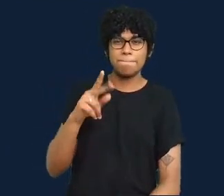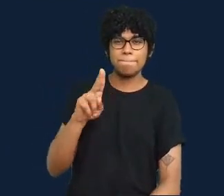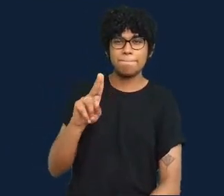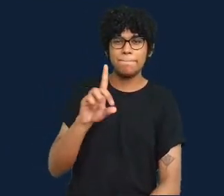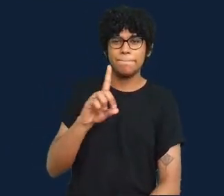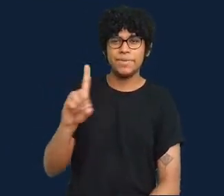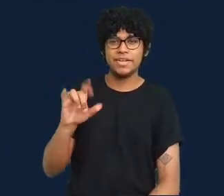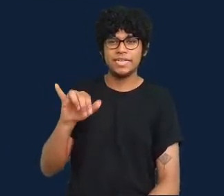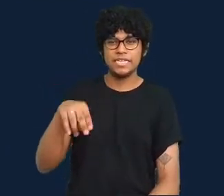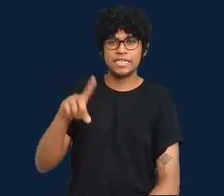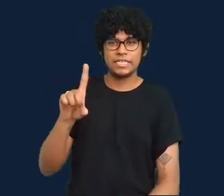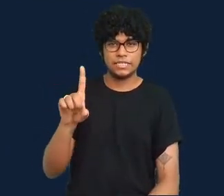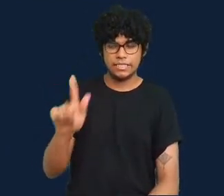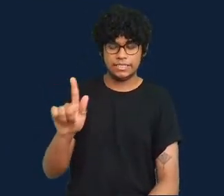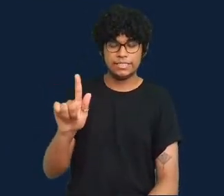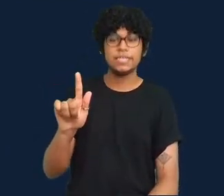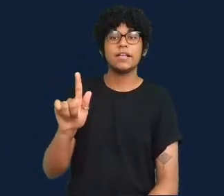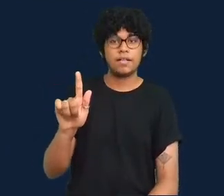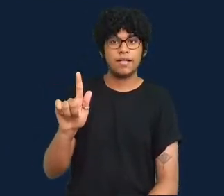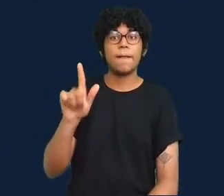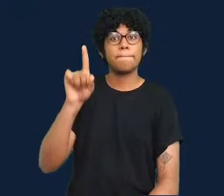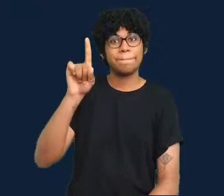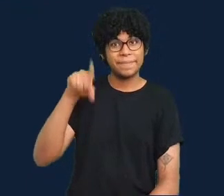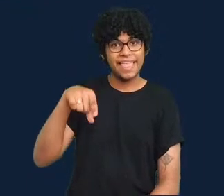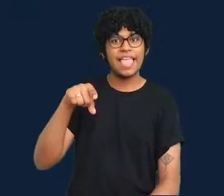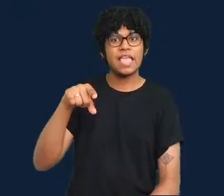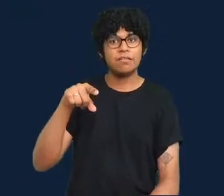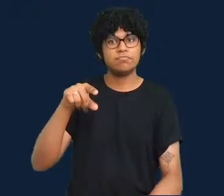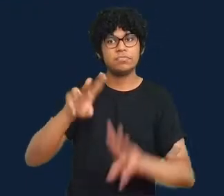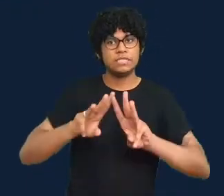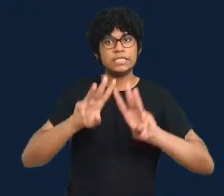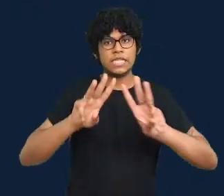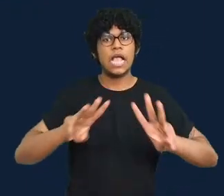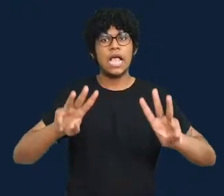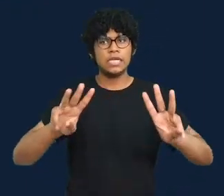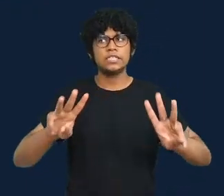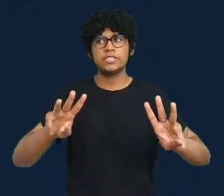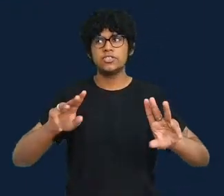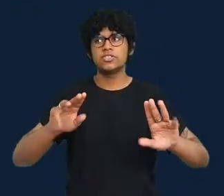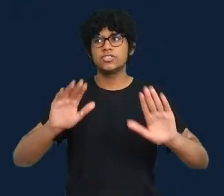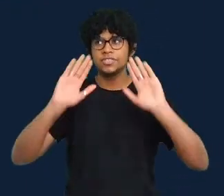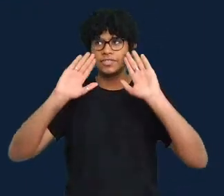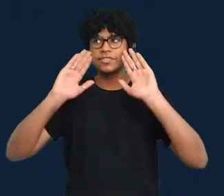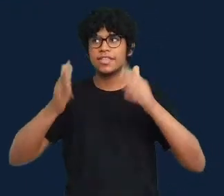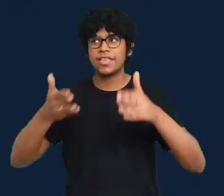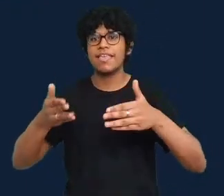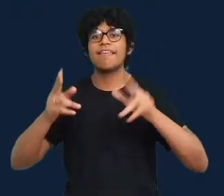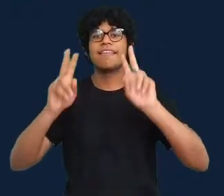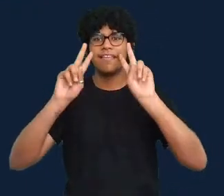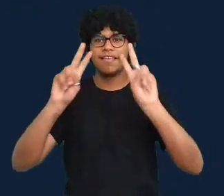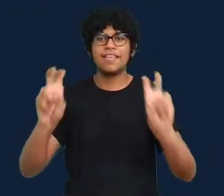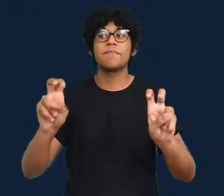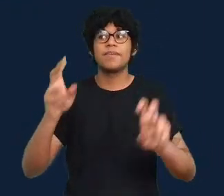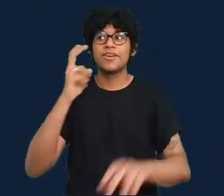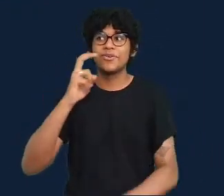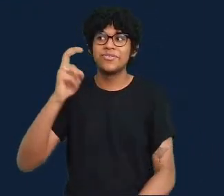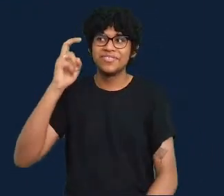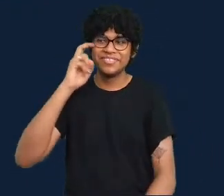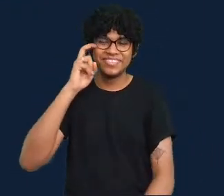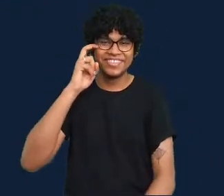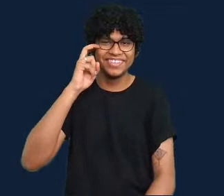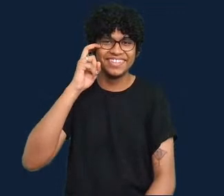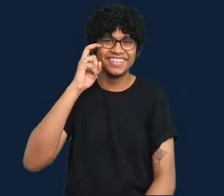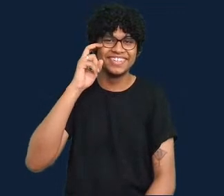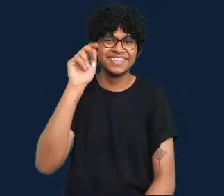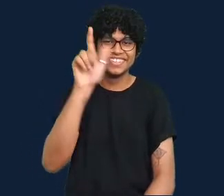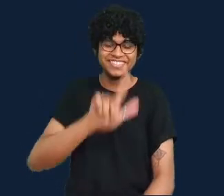that does more work around just culture in general. So looking at culture with the lens of